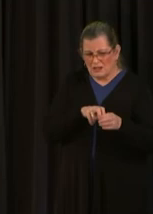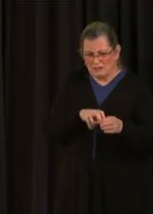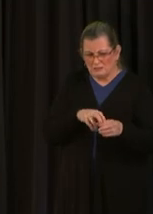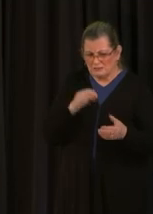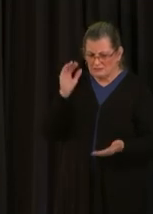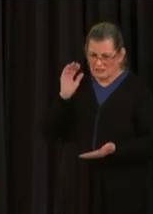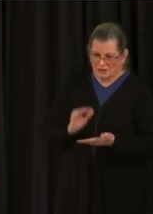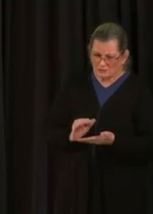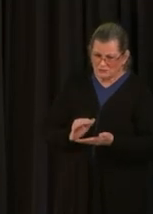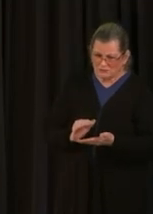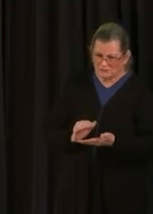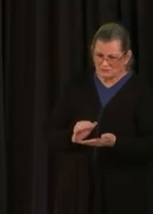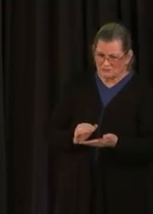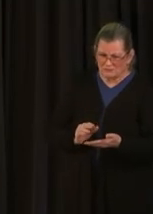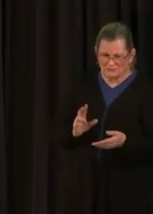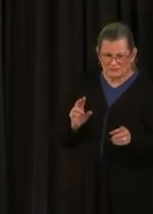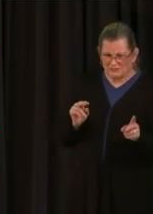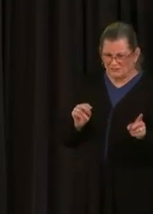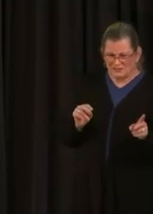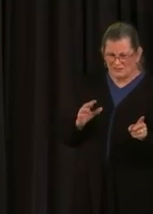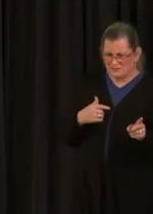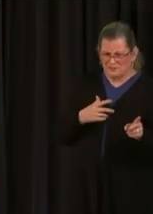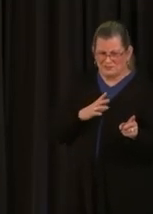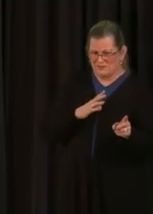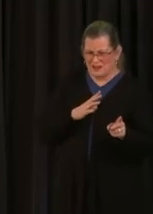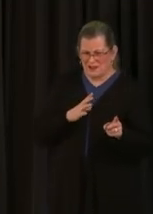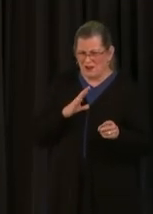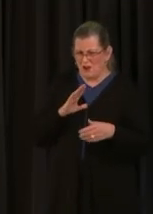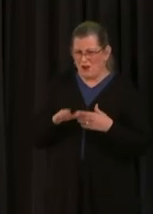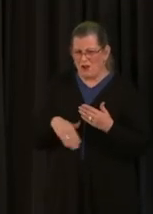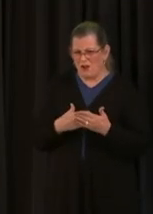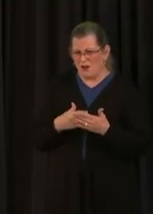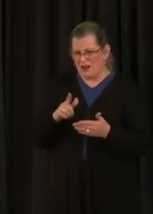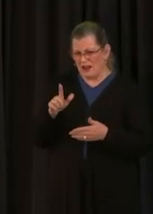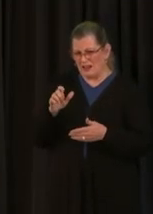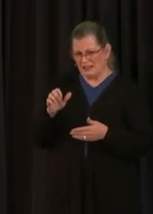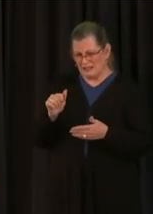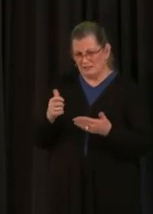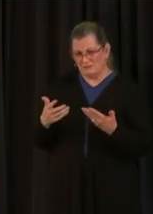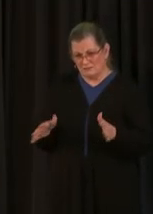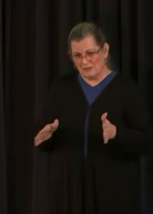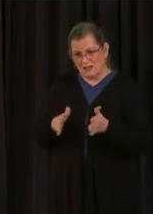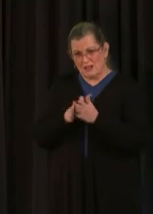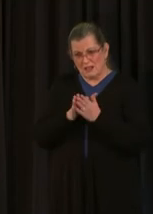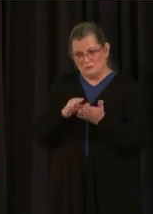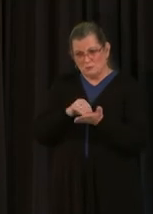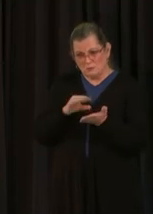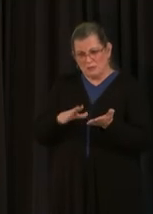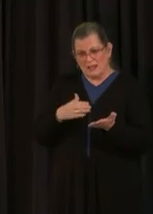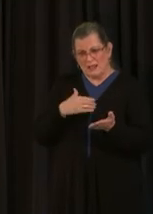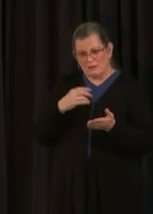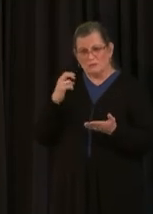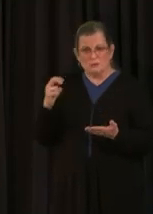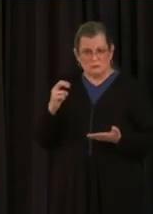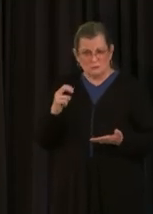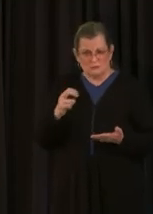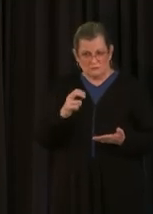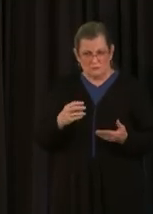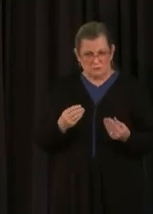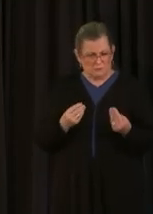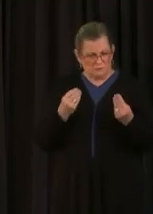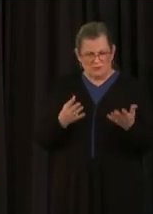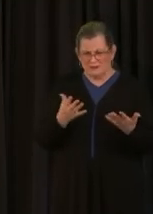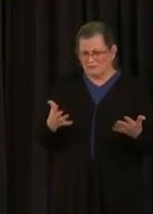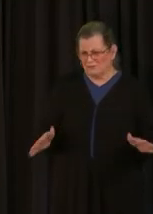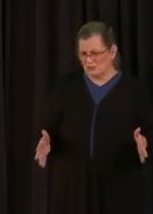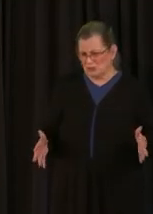have had two opportunities to receive the vaccine. And we're working on a